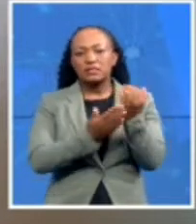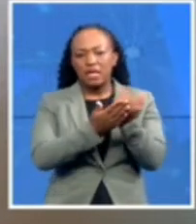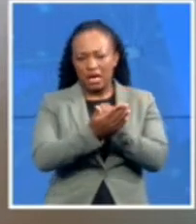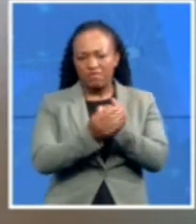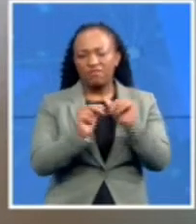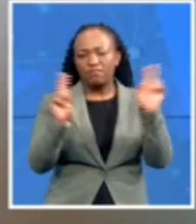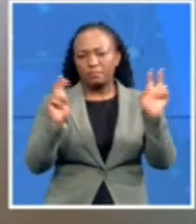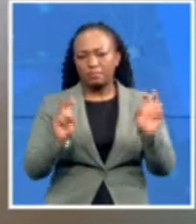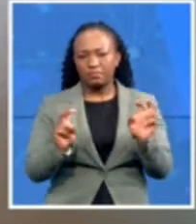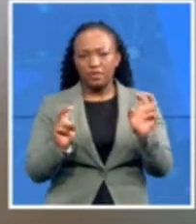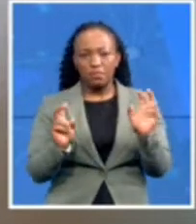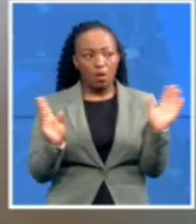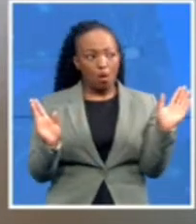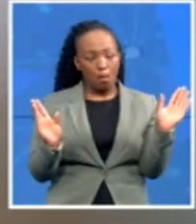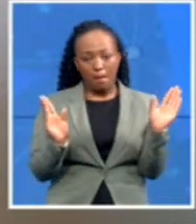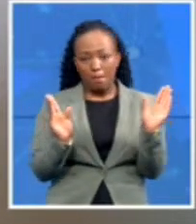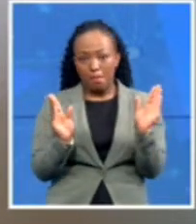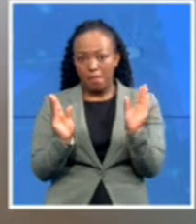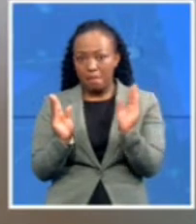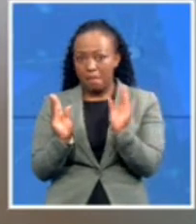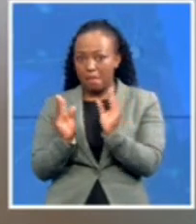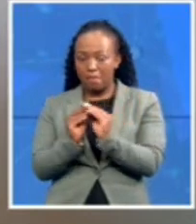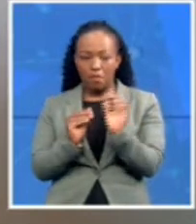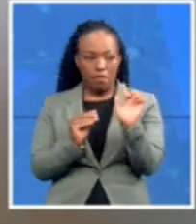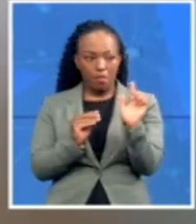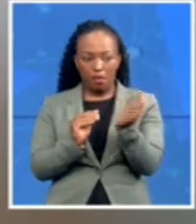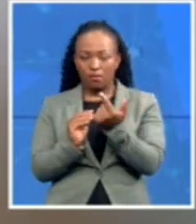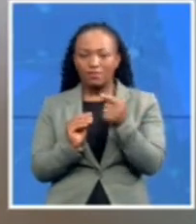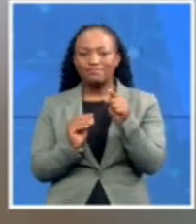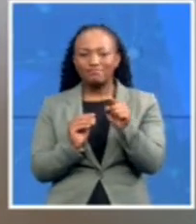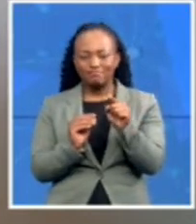interventions, that will save a total of